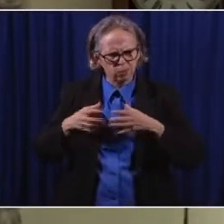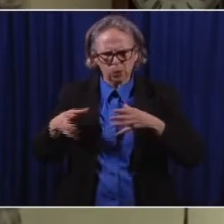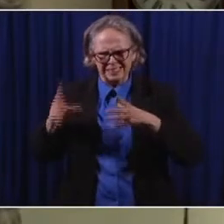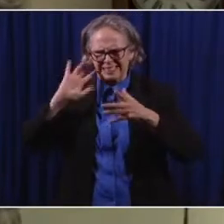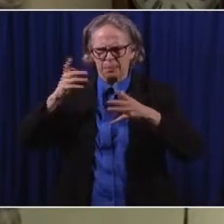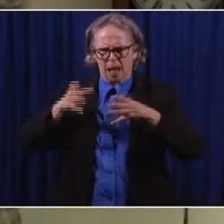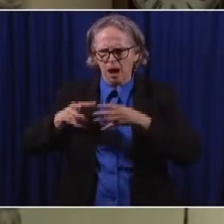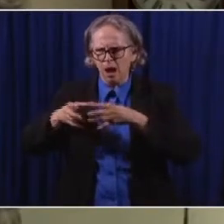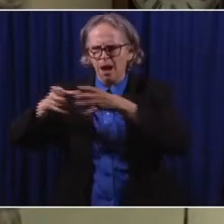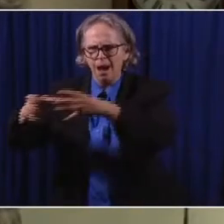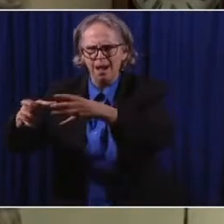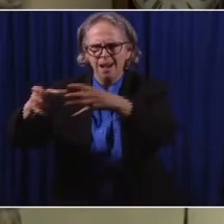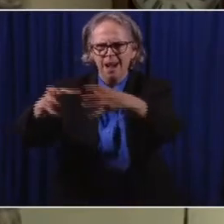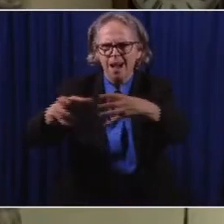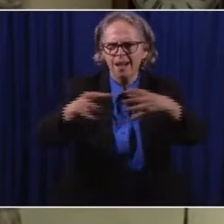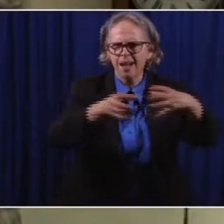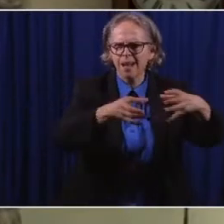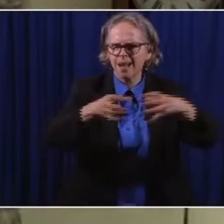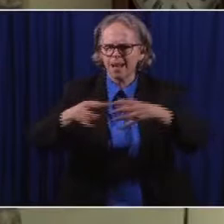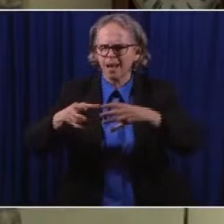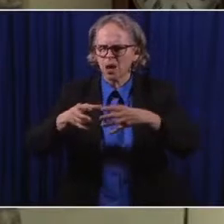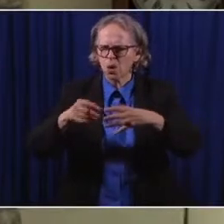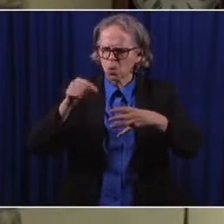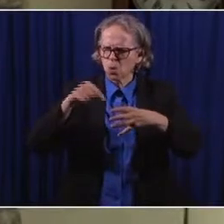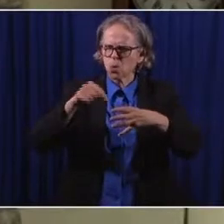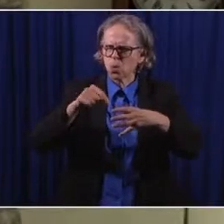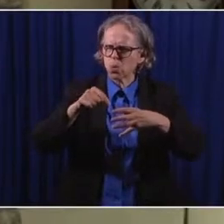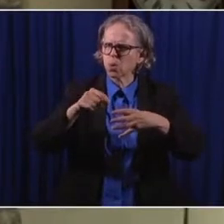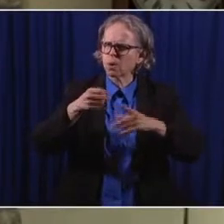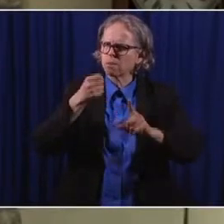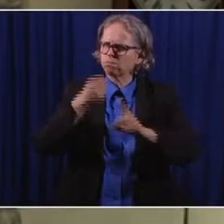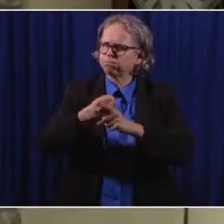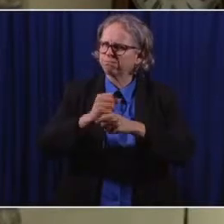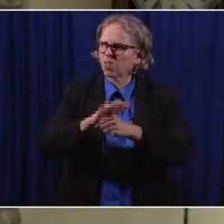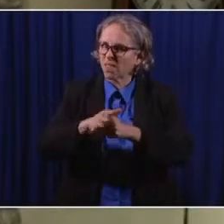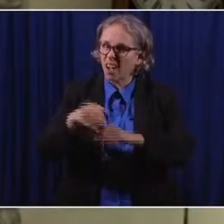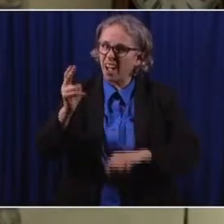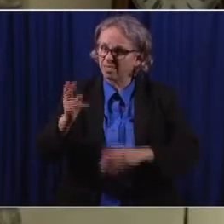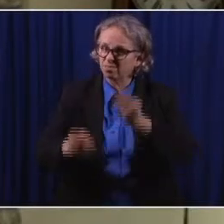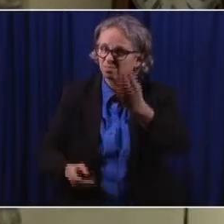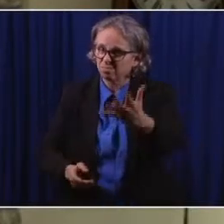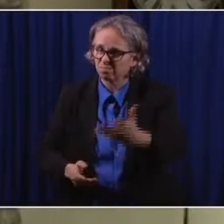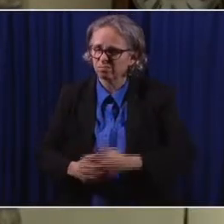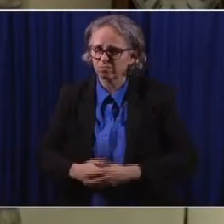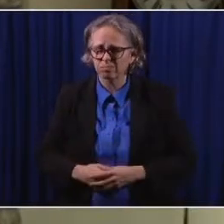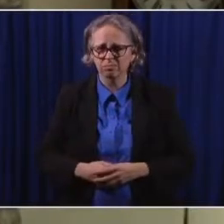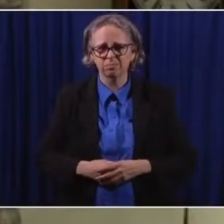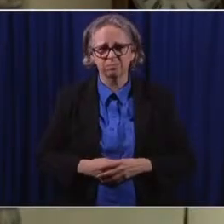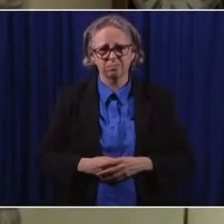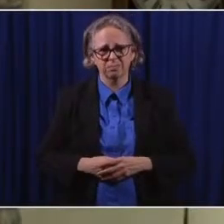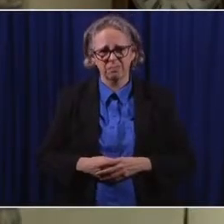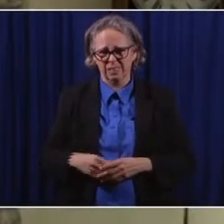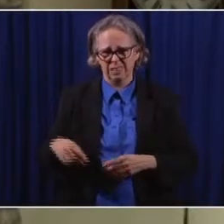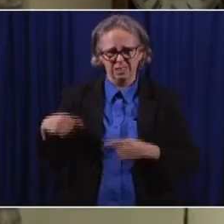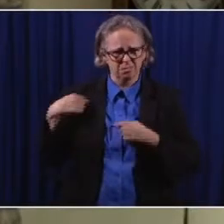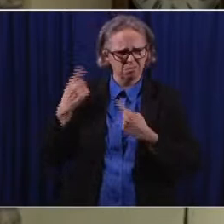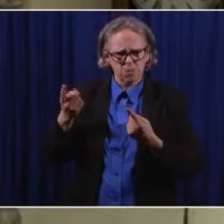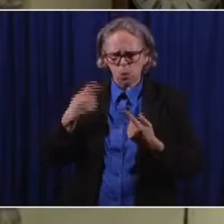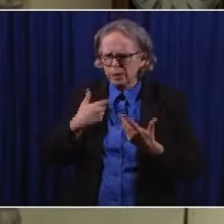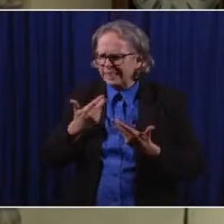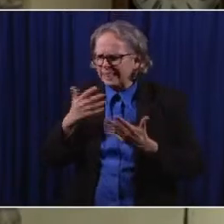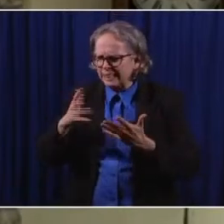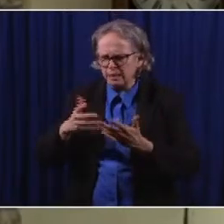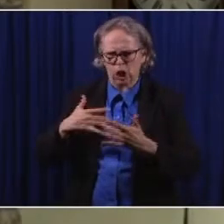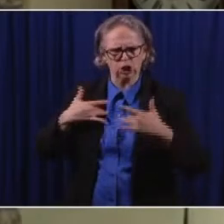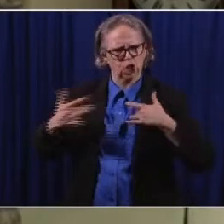times impacted by this COVID virus. Since the beginning of the pandemic, we've been reaching out to these communities to help